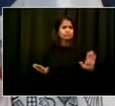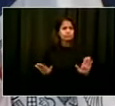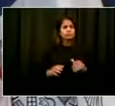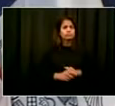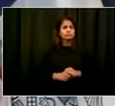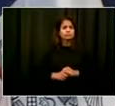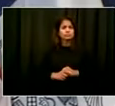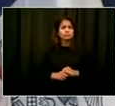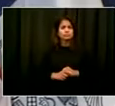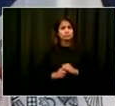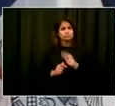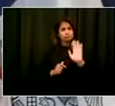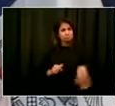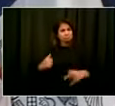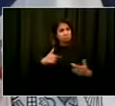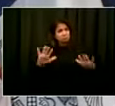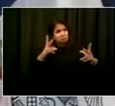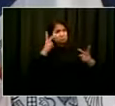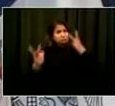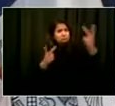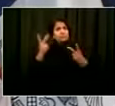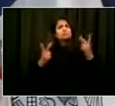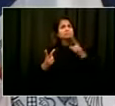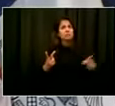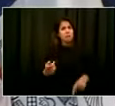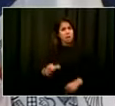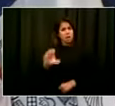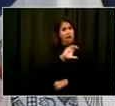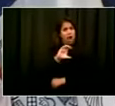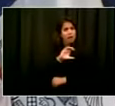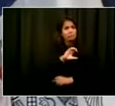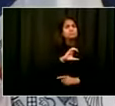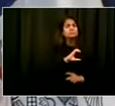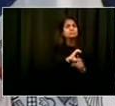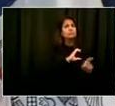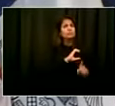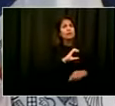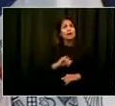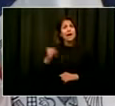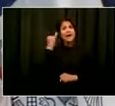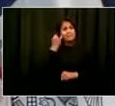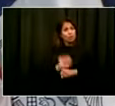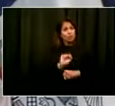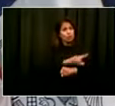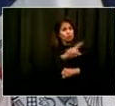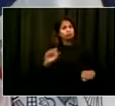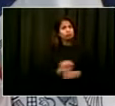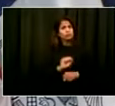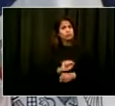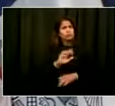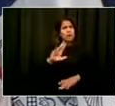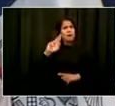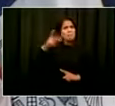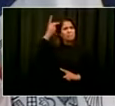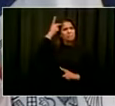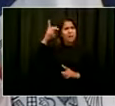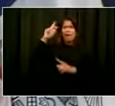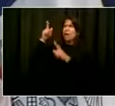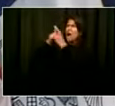their politics at home and they go and do what has to be done to keep people safe and to respect peaceful protest.